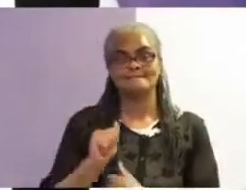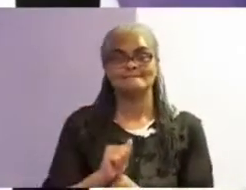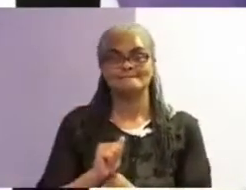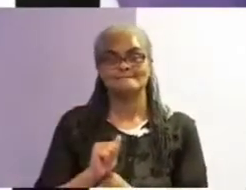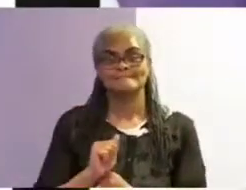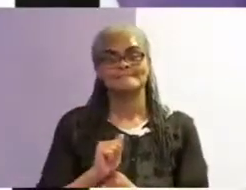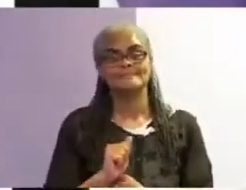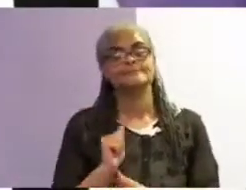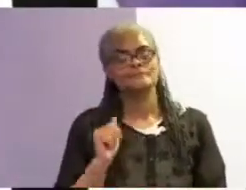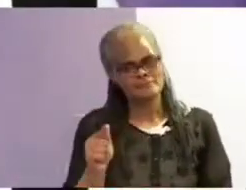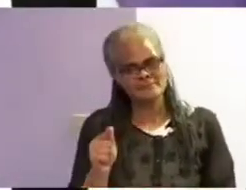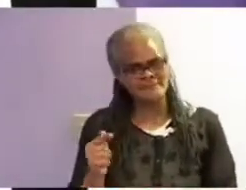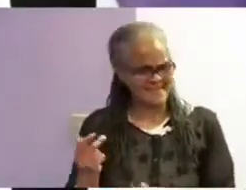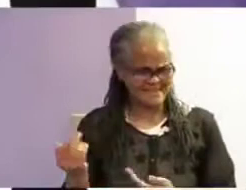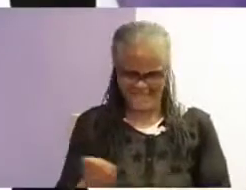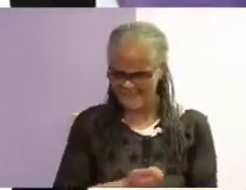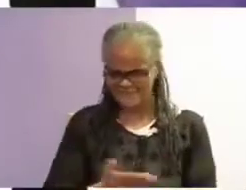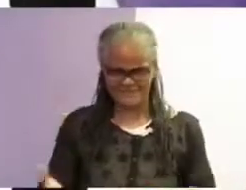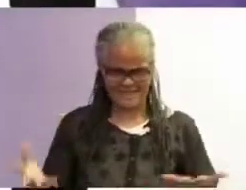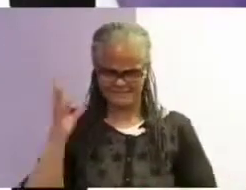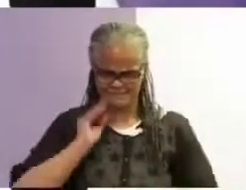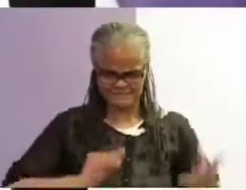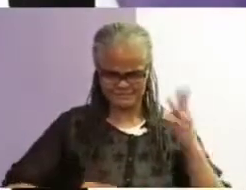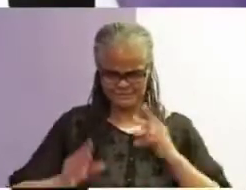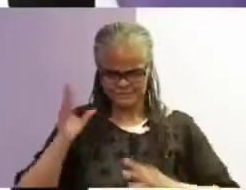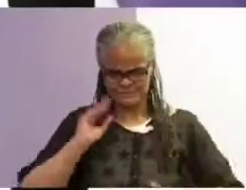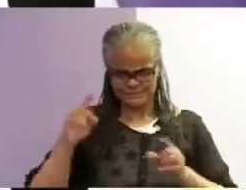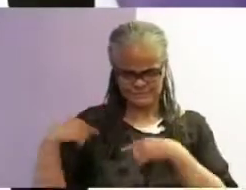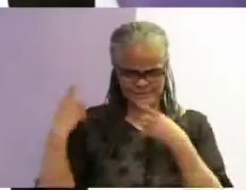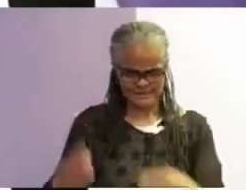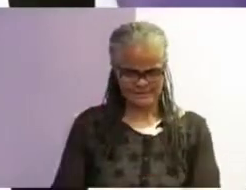After all they've been through, he said, I got to go.